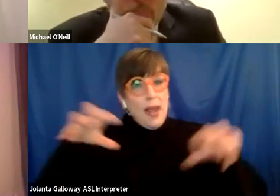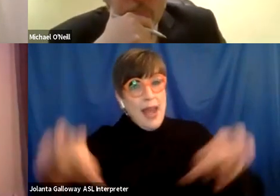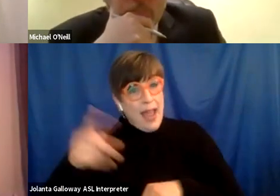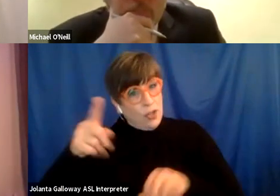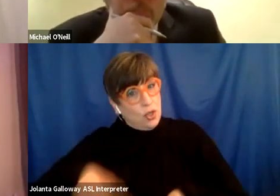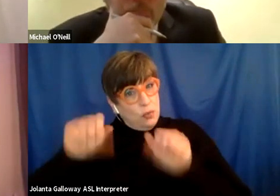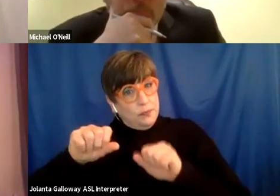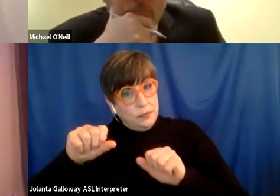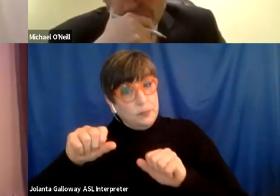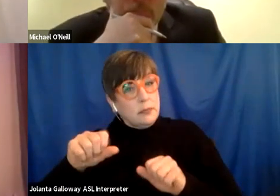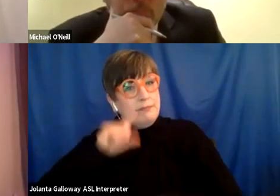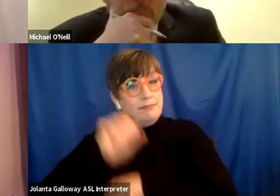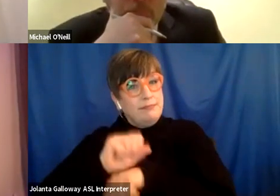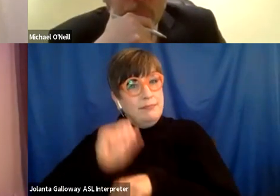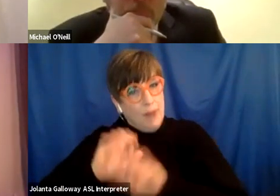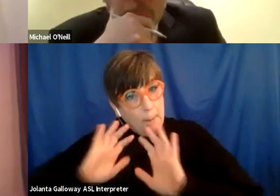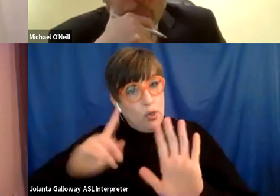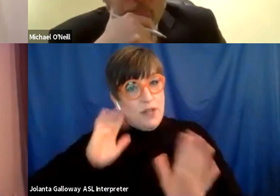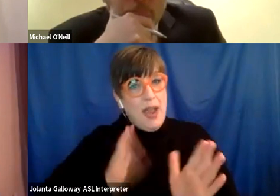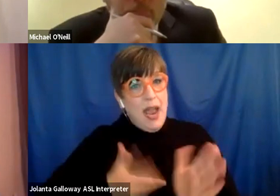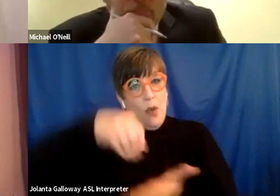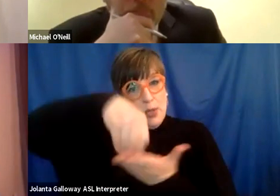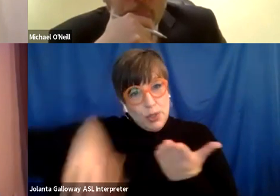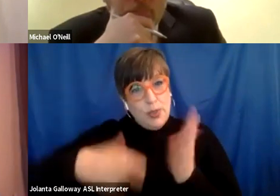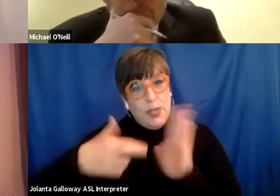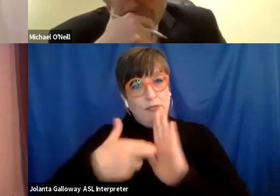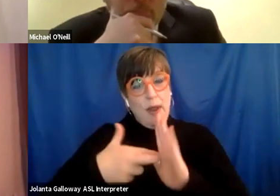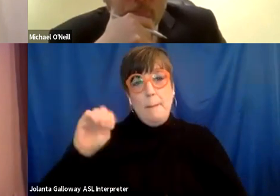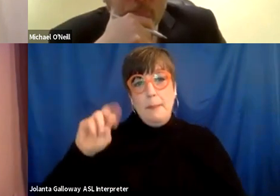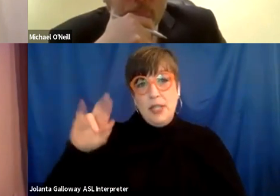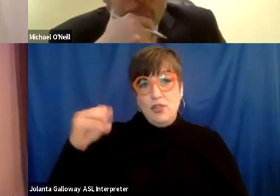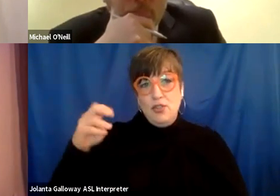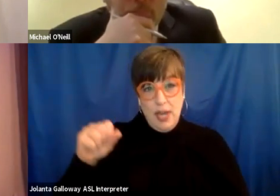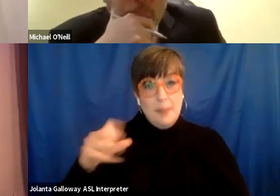take is to actively push for our student rep, Mr. James, and the reps to follow